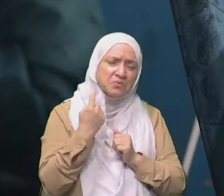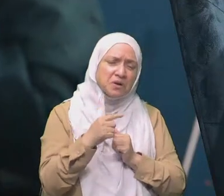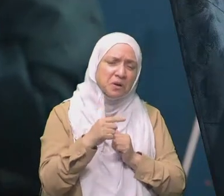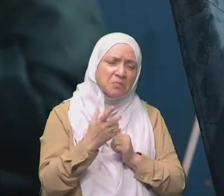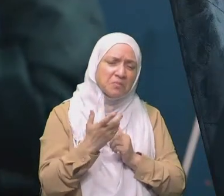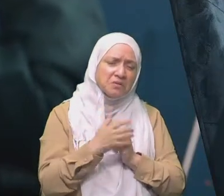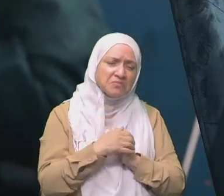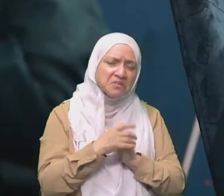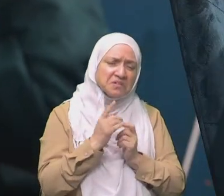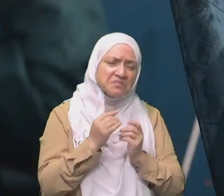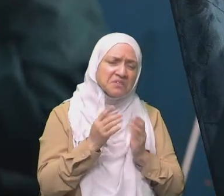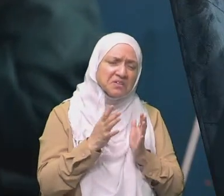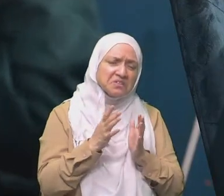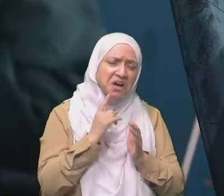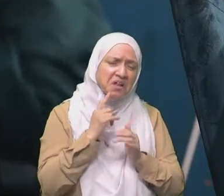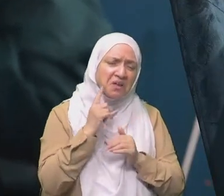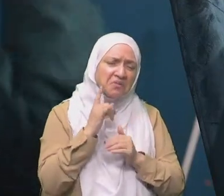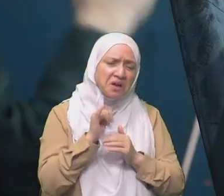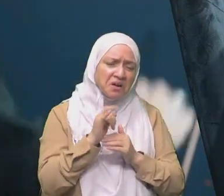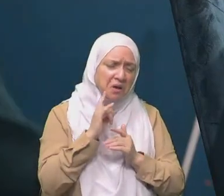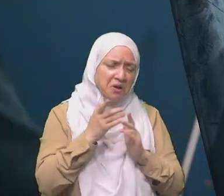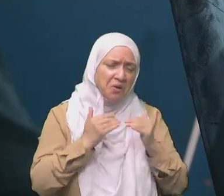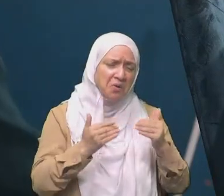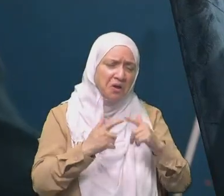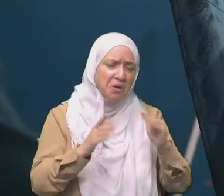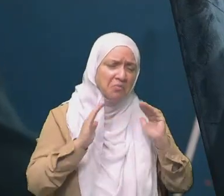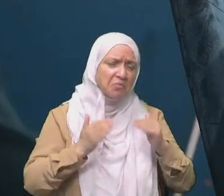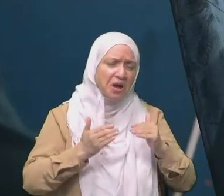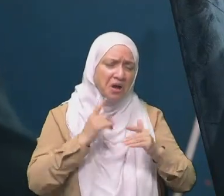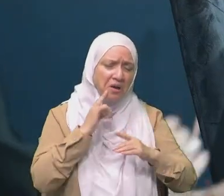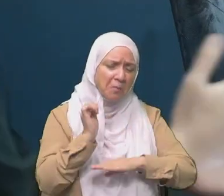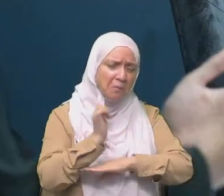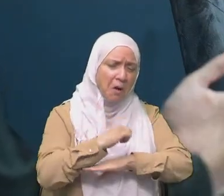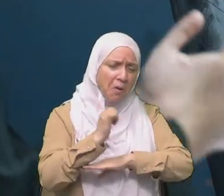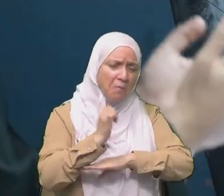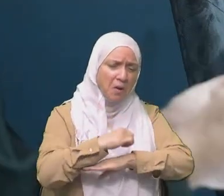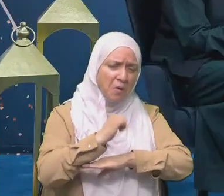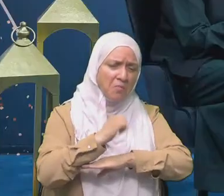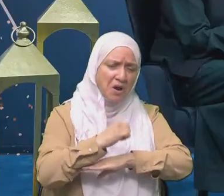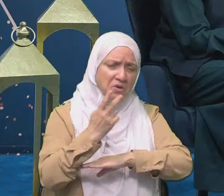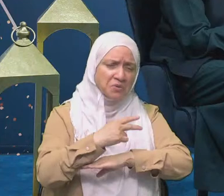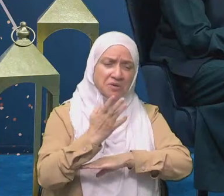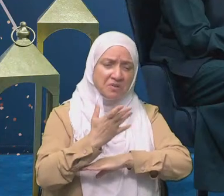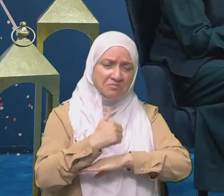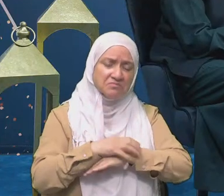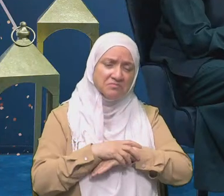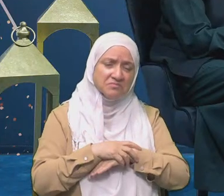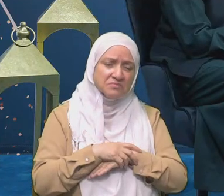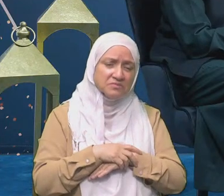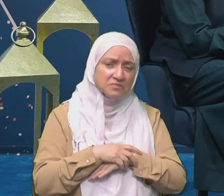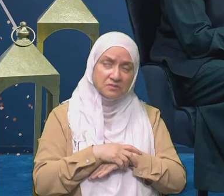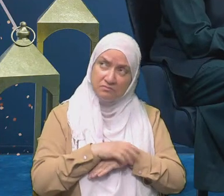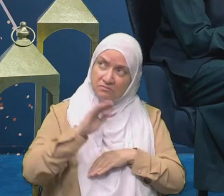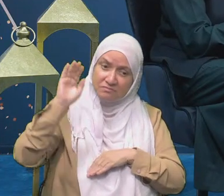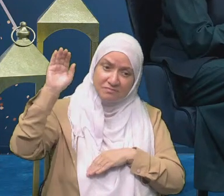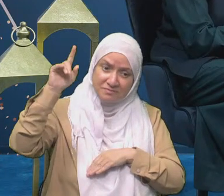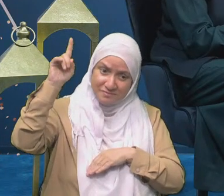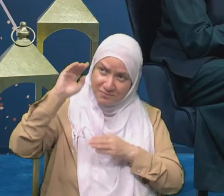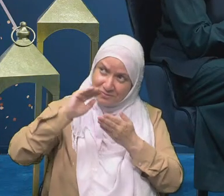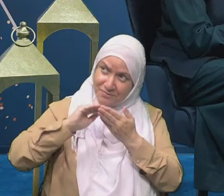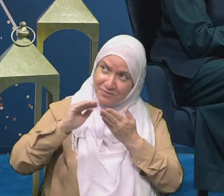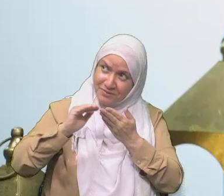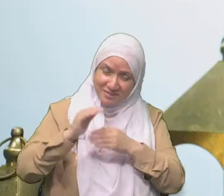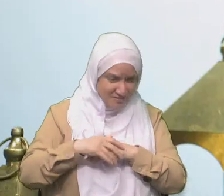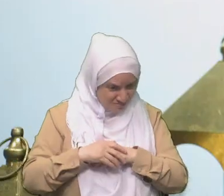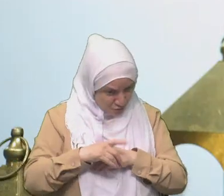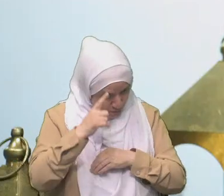istighfar, alhamdulillah will be even. That's not sufficient, right? No. So he's literally talking about the idea, and he actually,